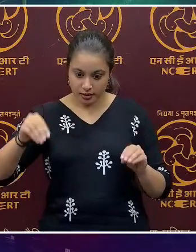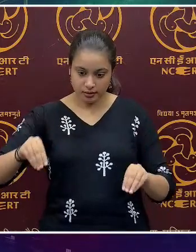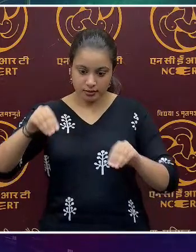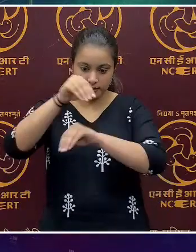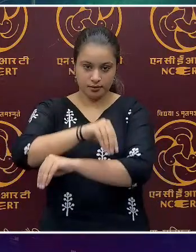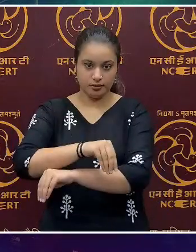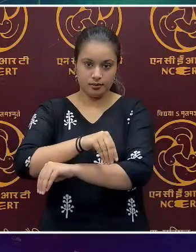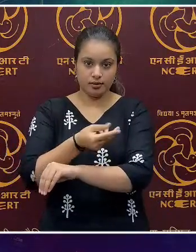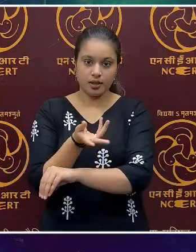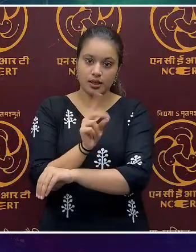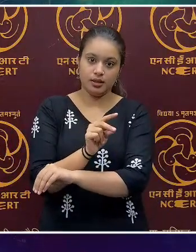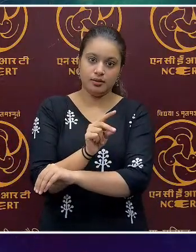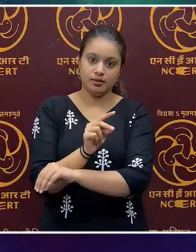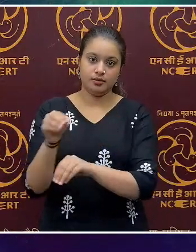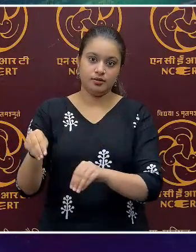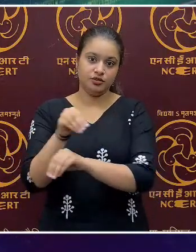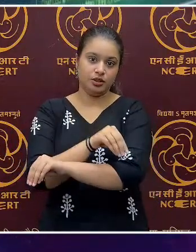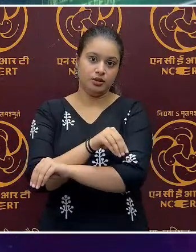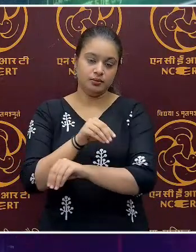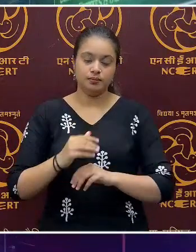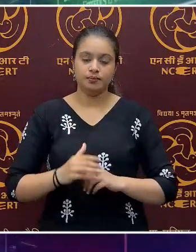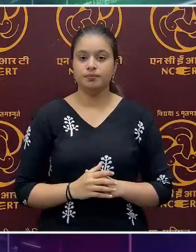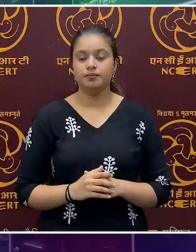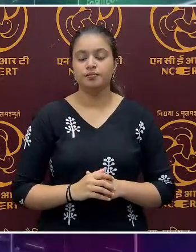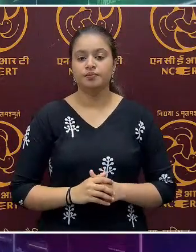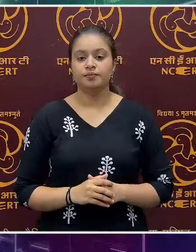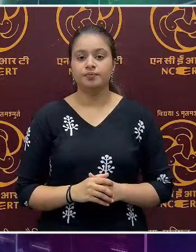again it will sort it.